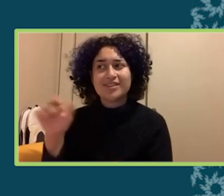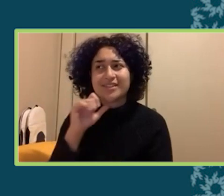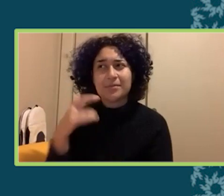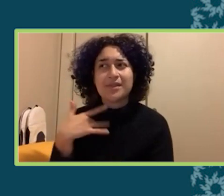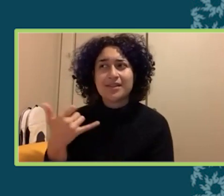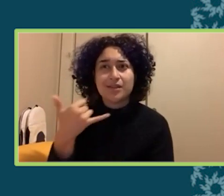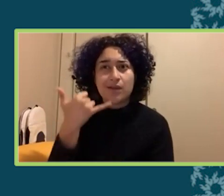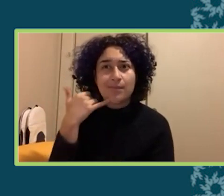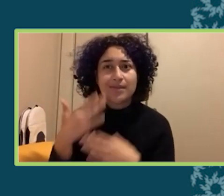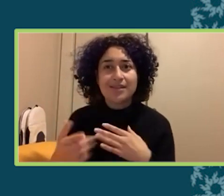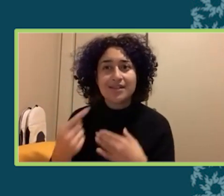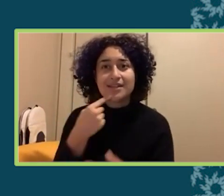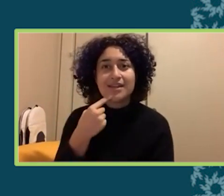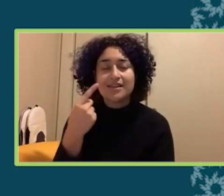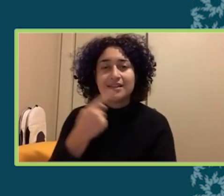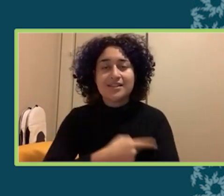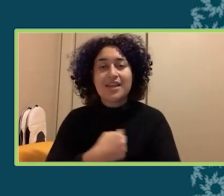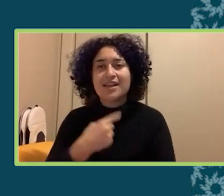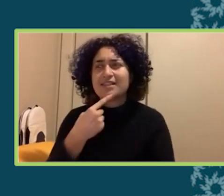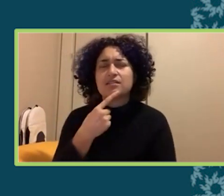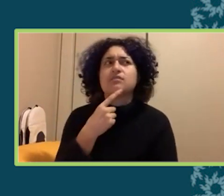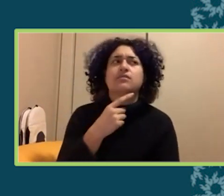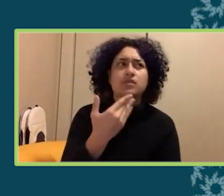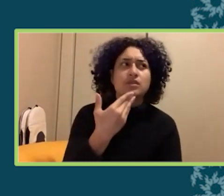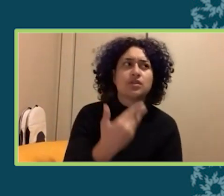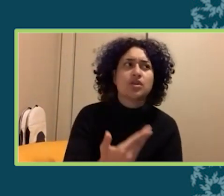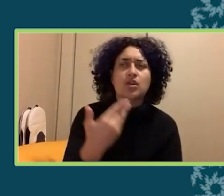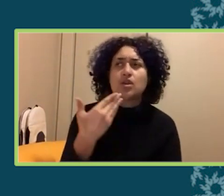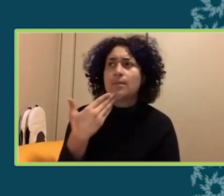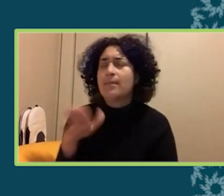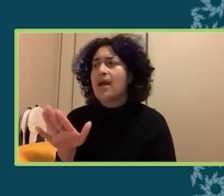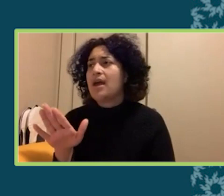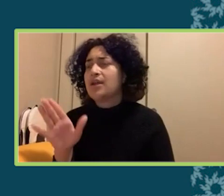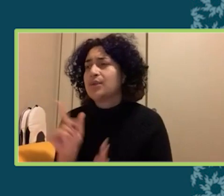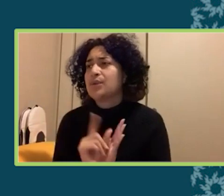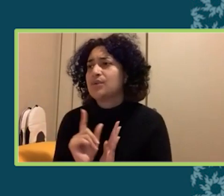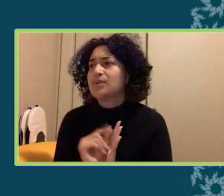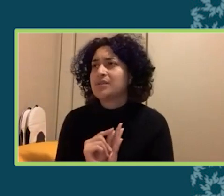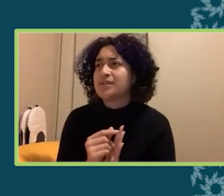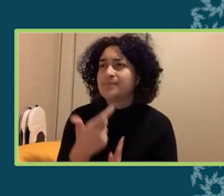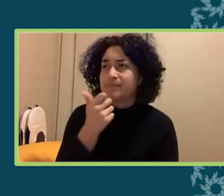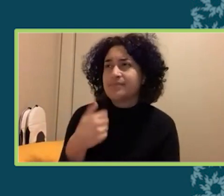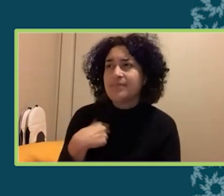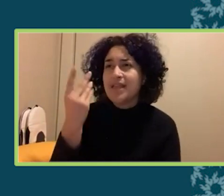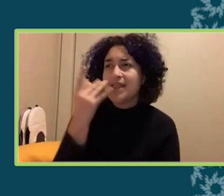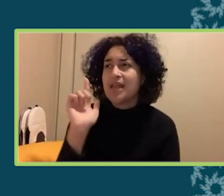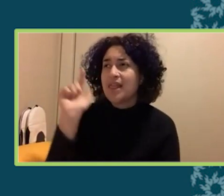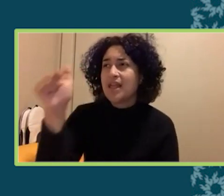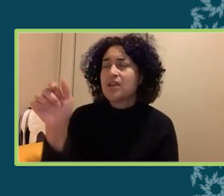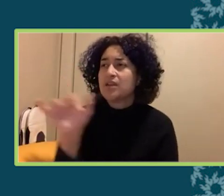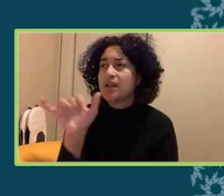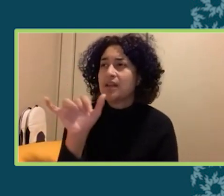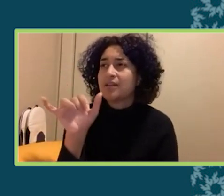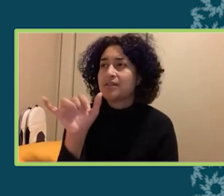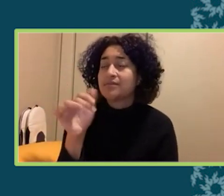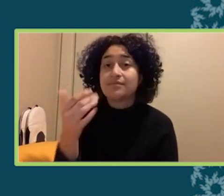end of the day. And I said, uh-oh, is this good news or bad news? Remember this, Laura Kay? And interestingly, I was thinking later that you